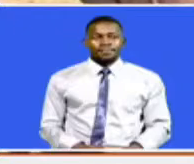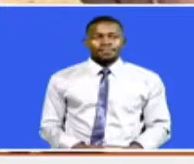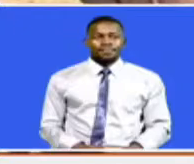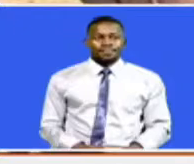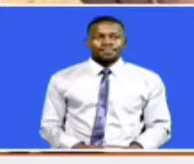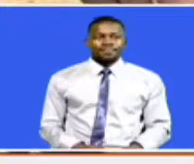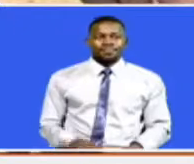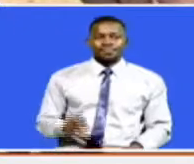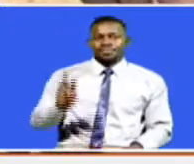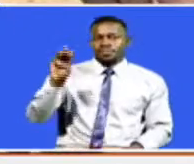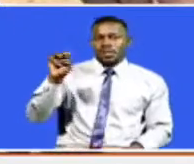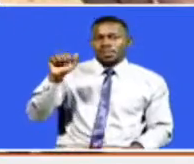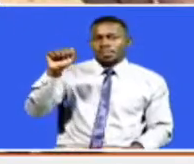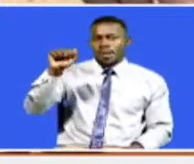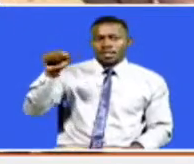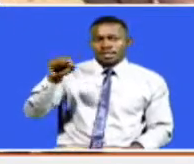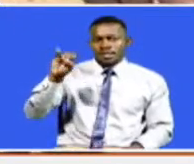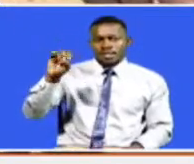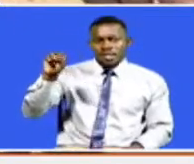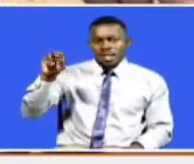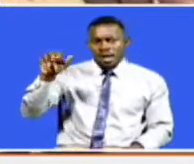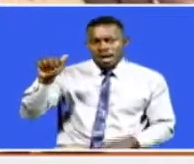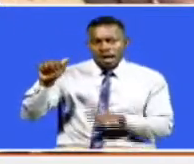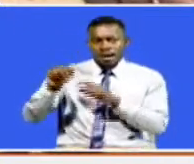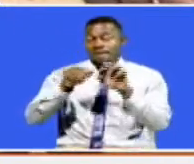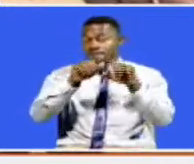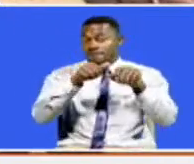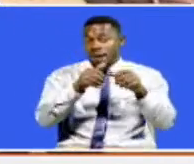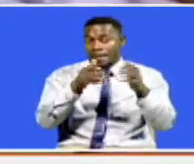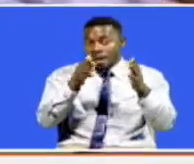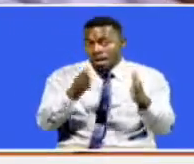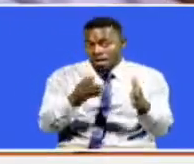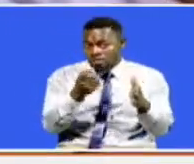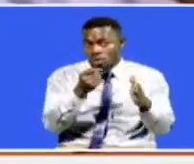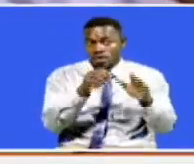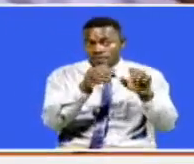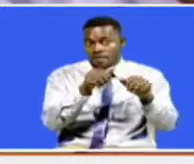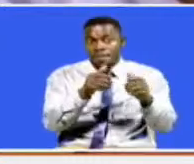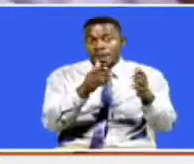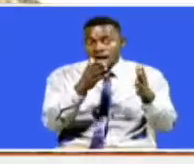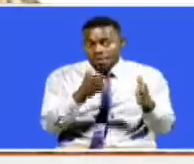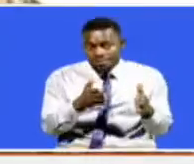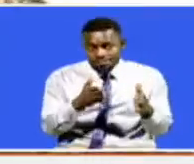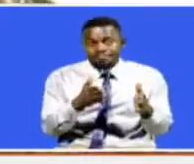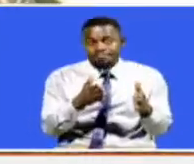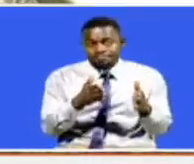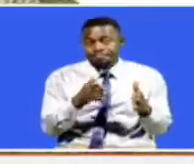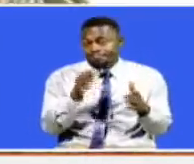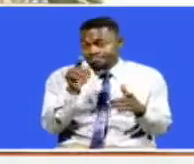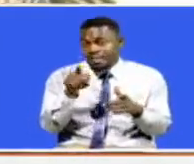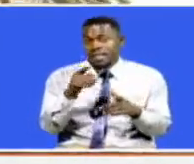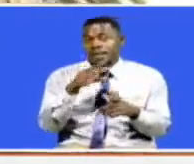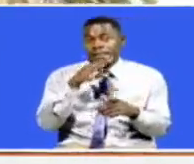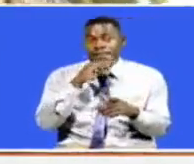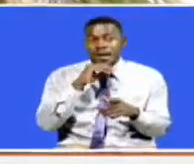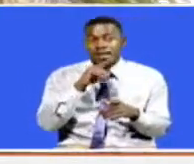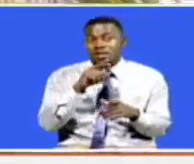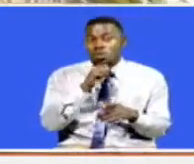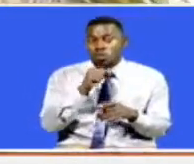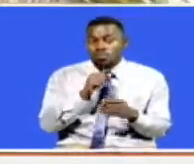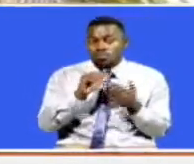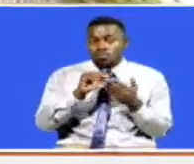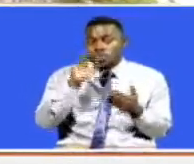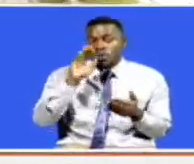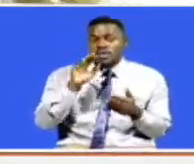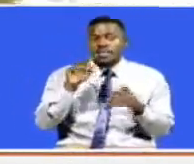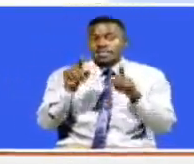Matano Masina is a peasant farmer who has seen Kenyan tourism grow and scatter. He is a happy man that his farm products